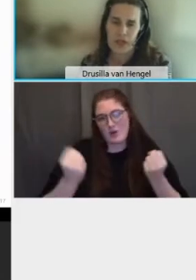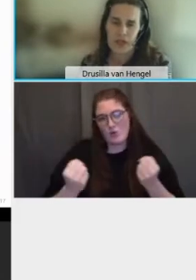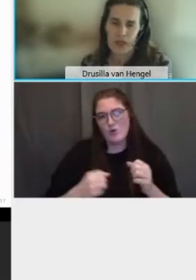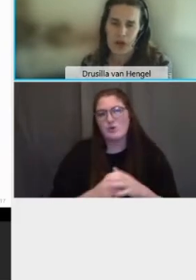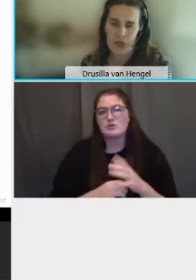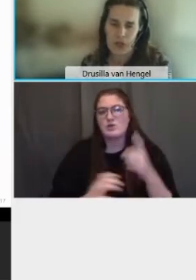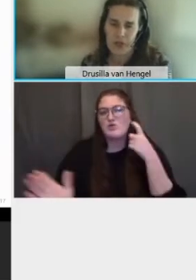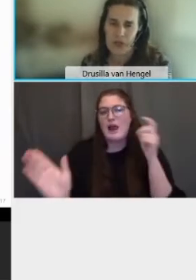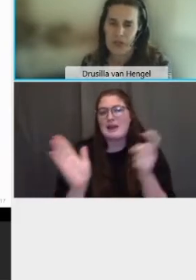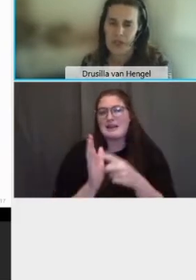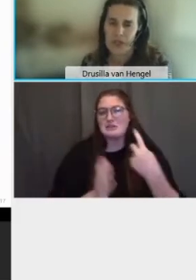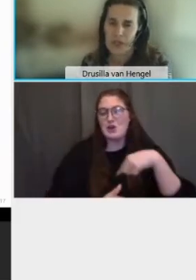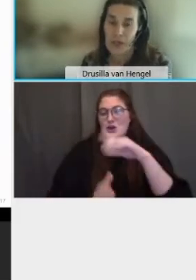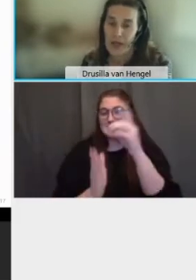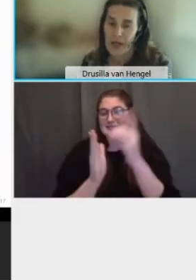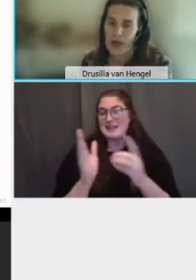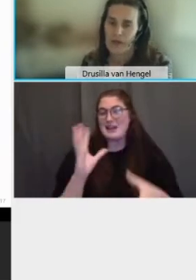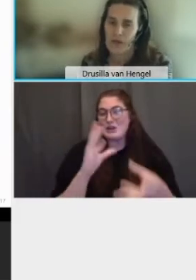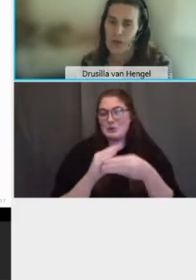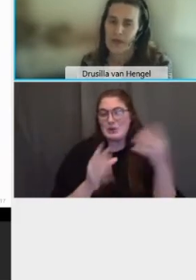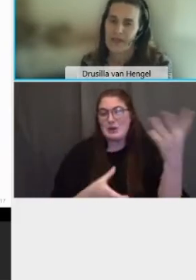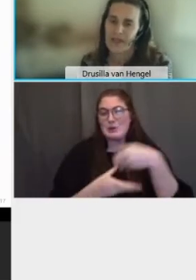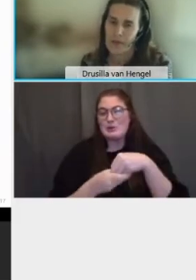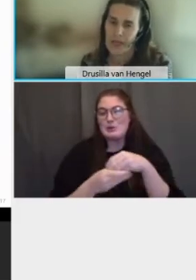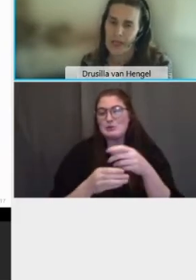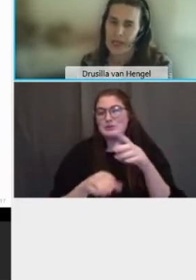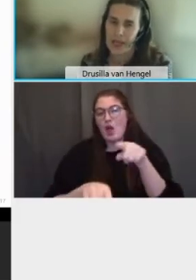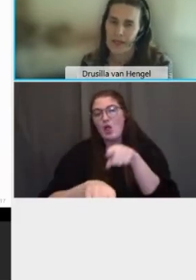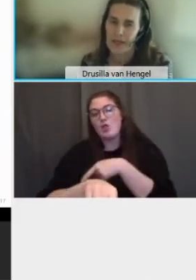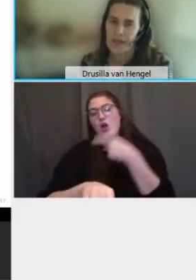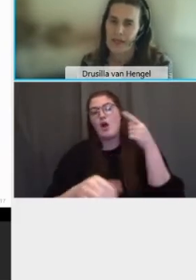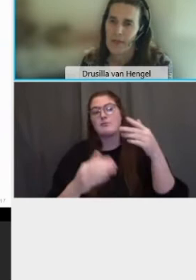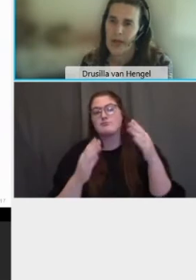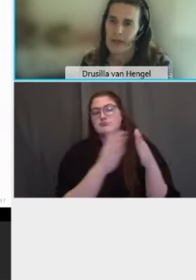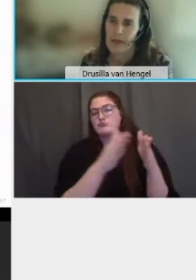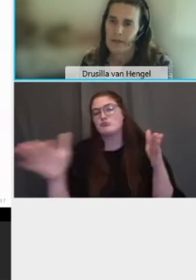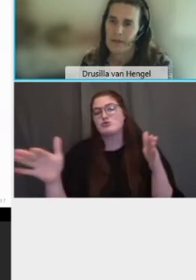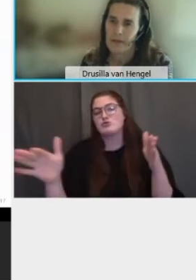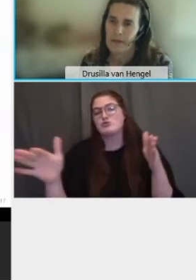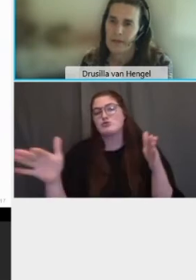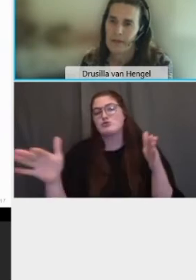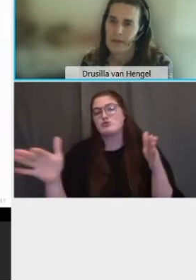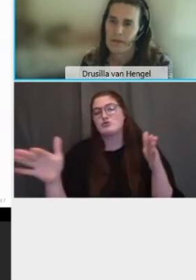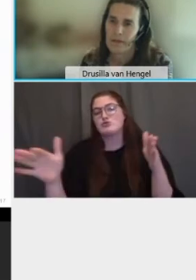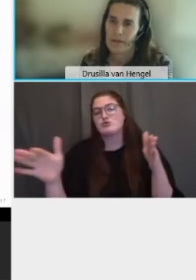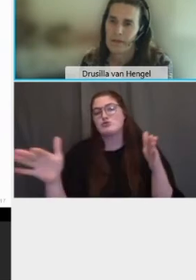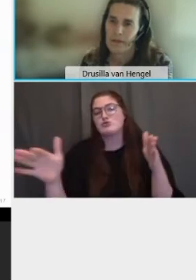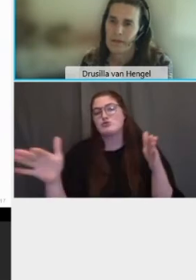design includes a long-term solution to eliminate crossover while still maintaining access to Lay-Bys.